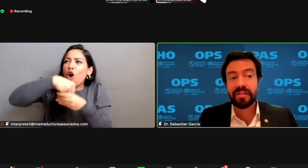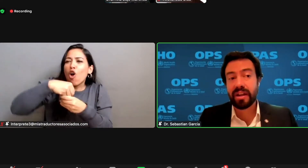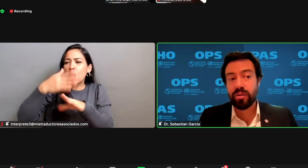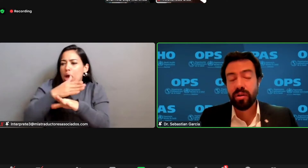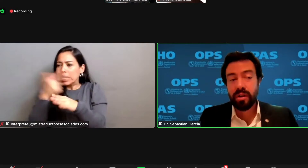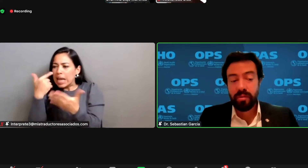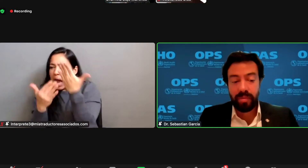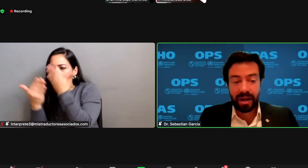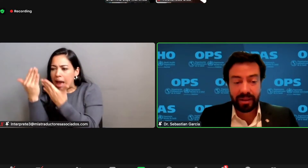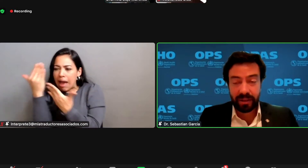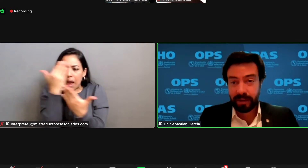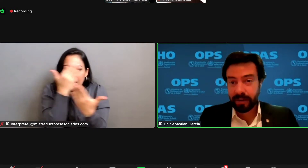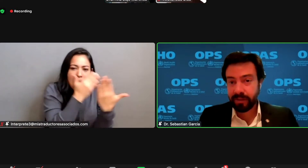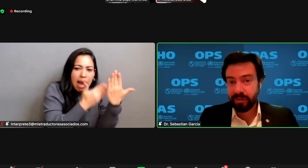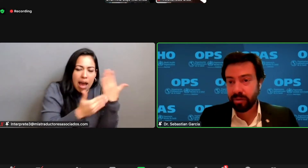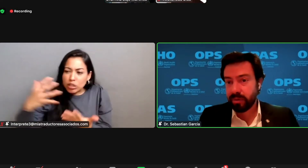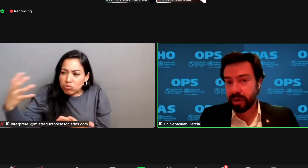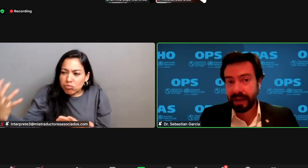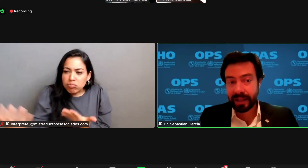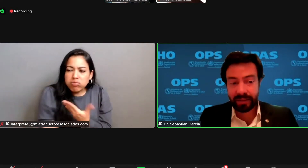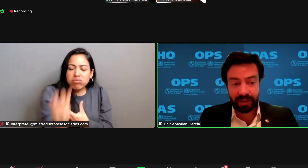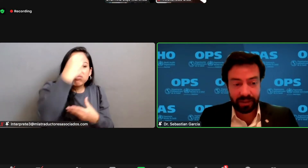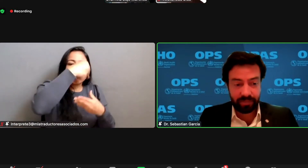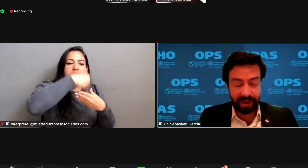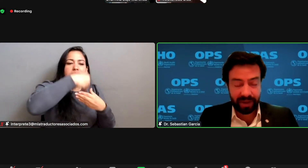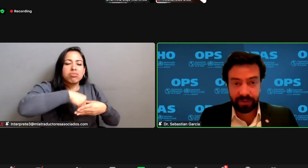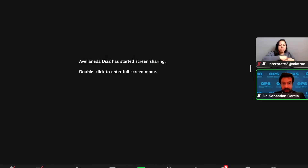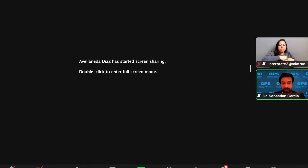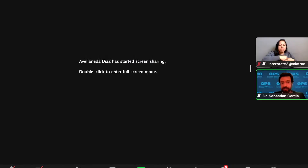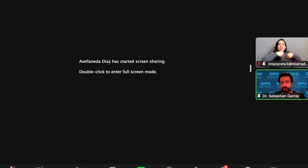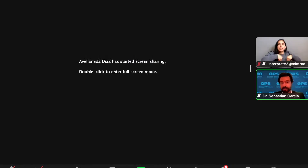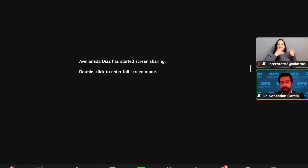the necessary analysis to understand this.